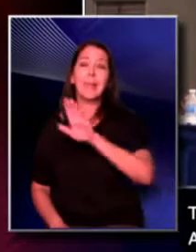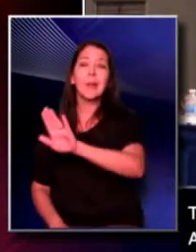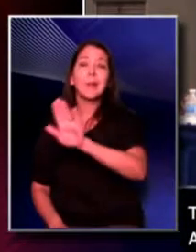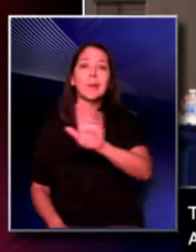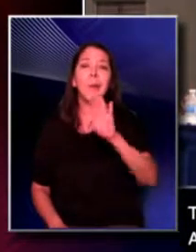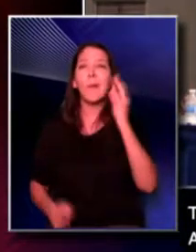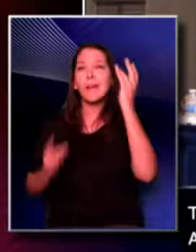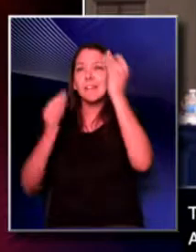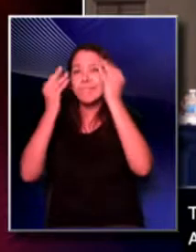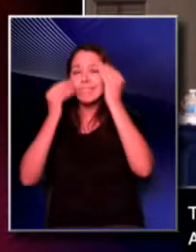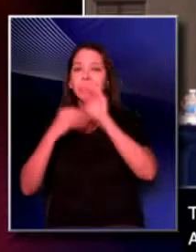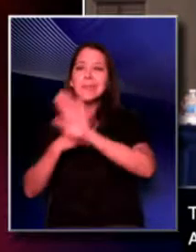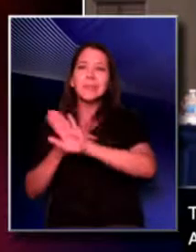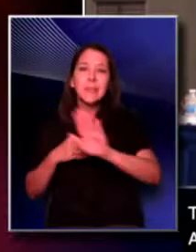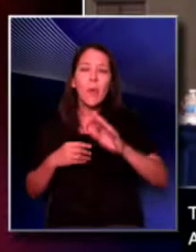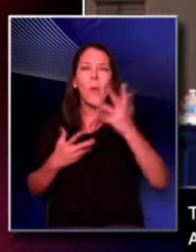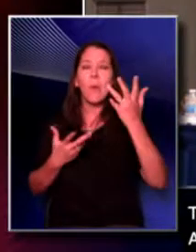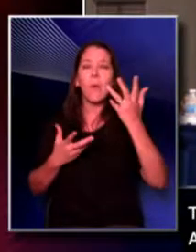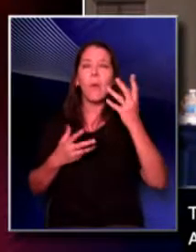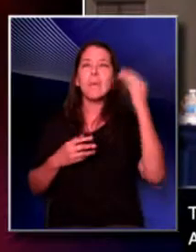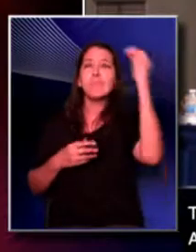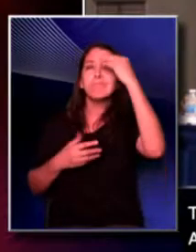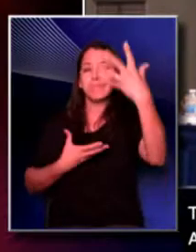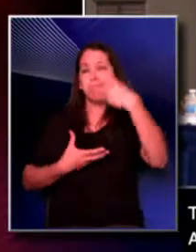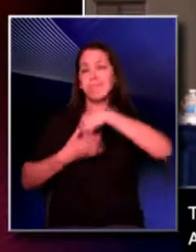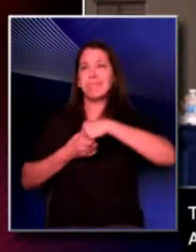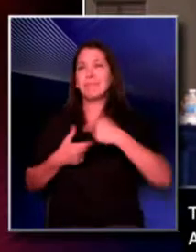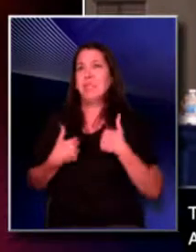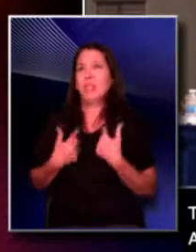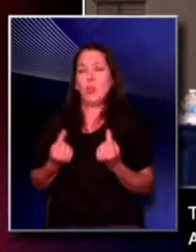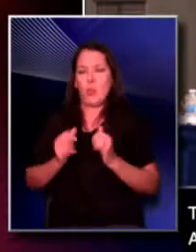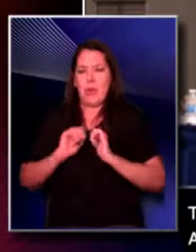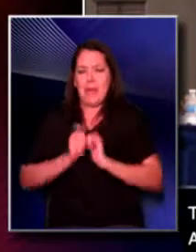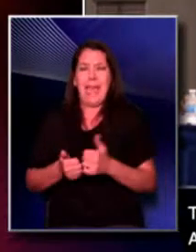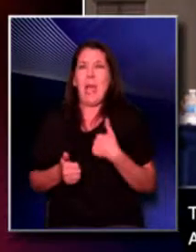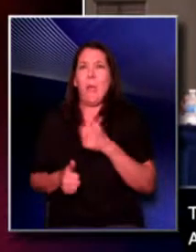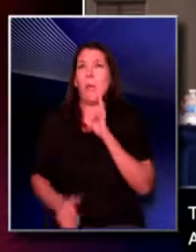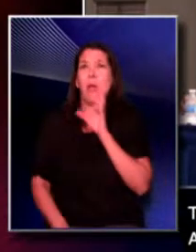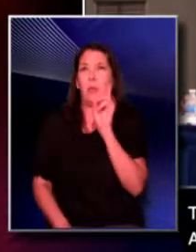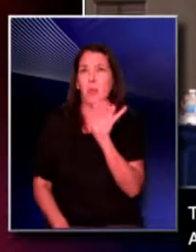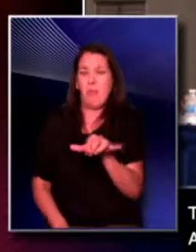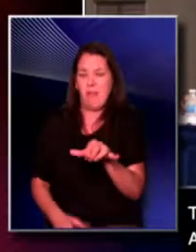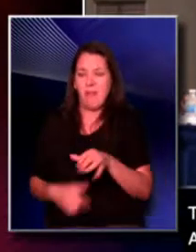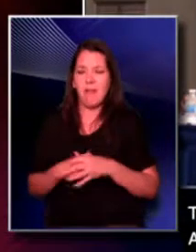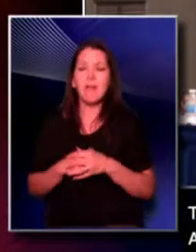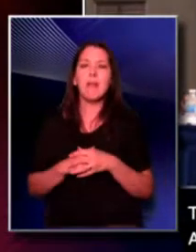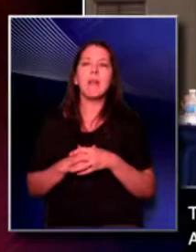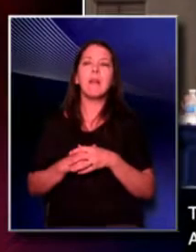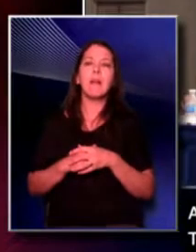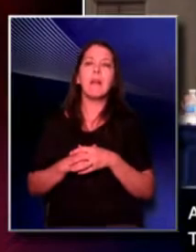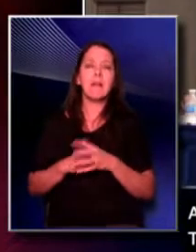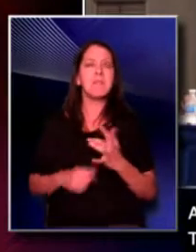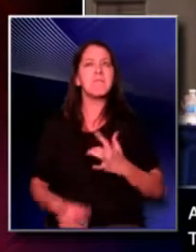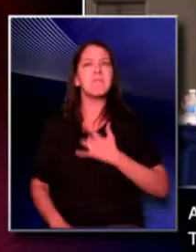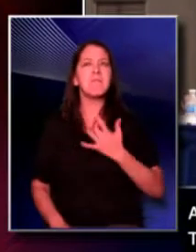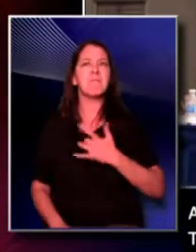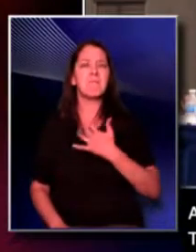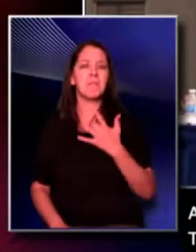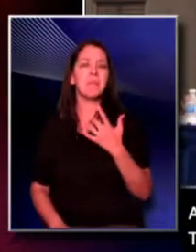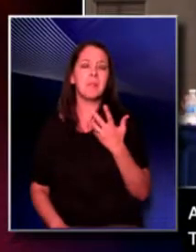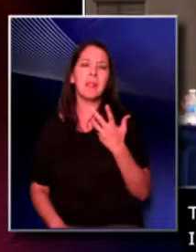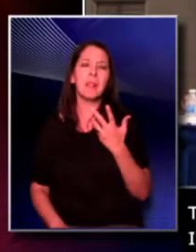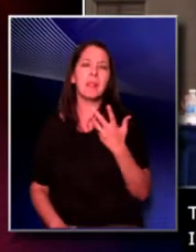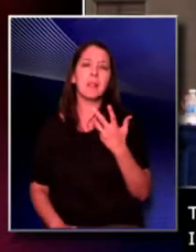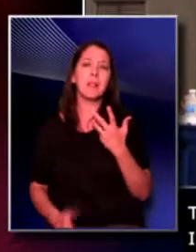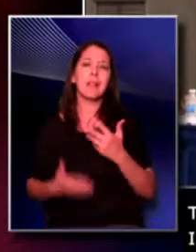thoughts on that. How do we do that? I do think that maybe the next